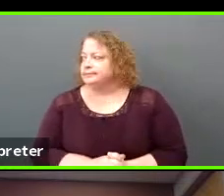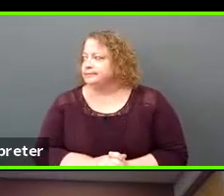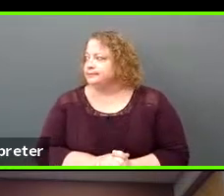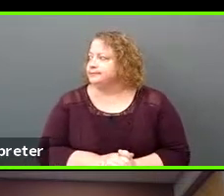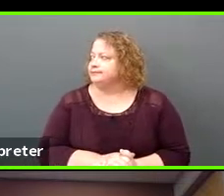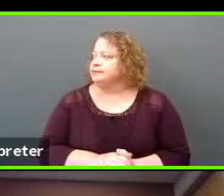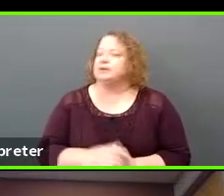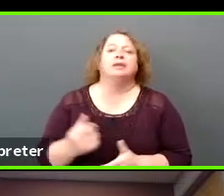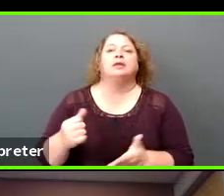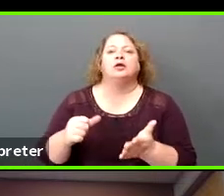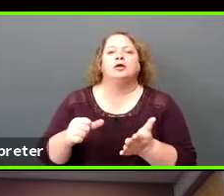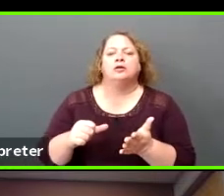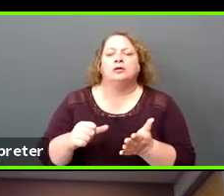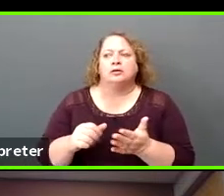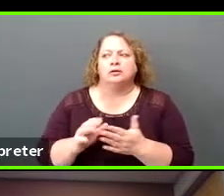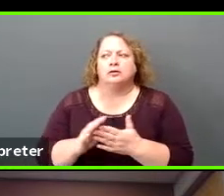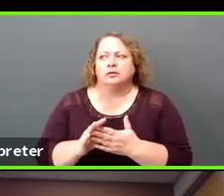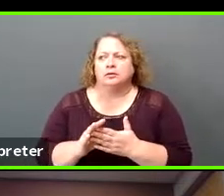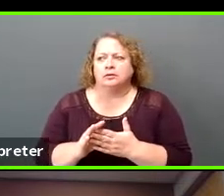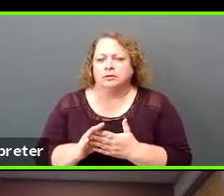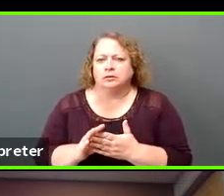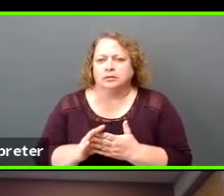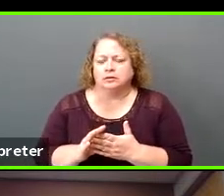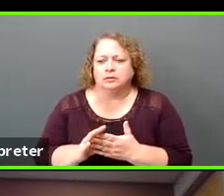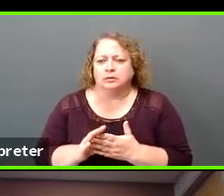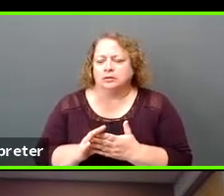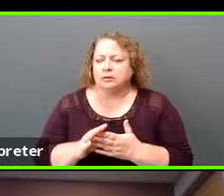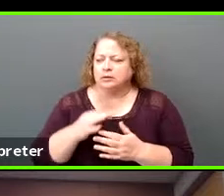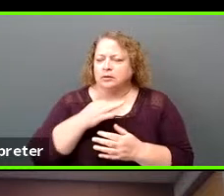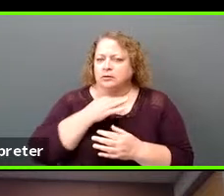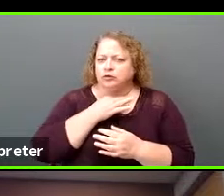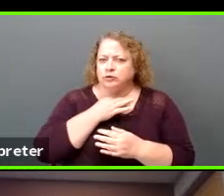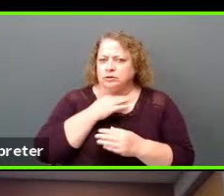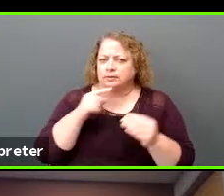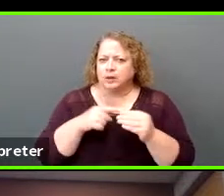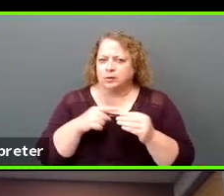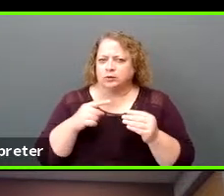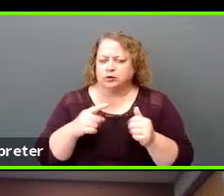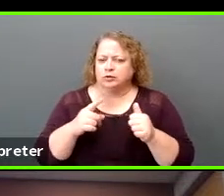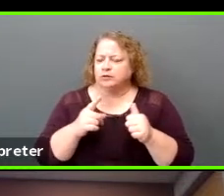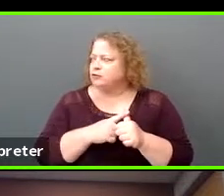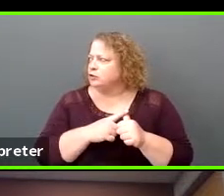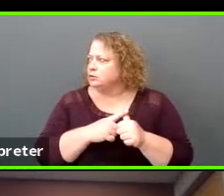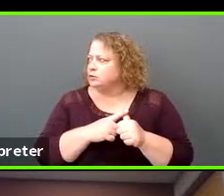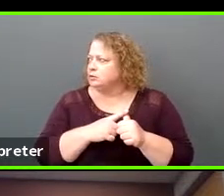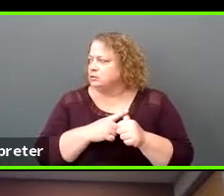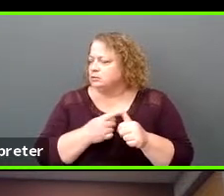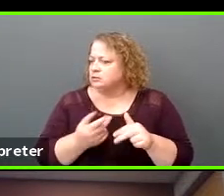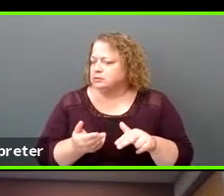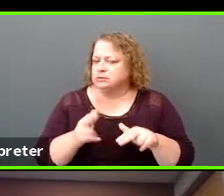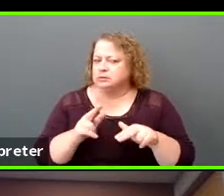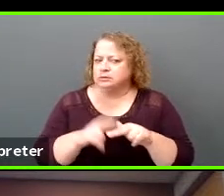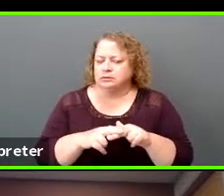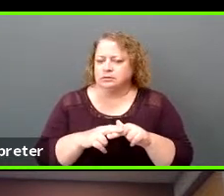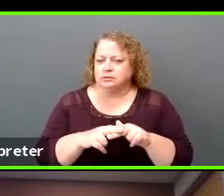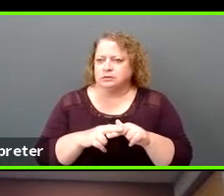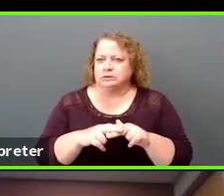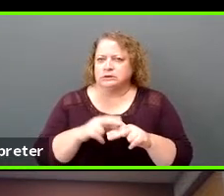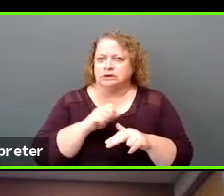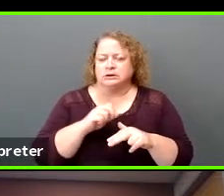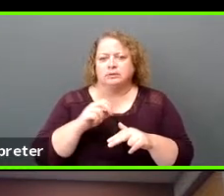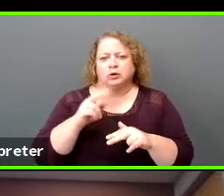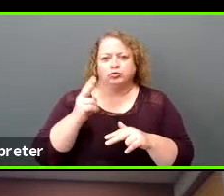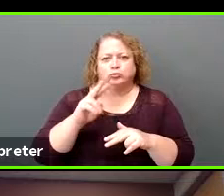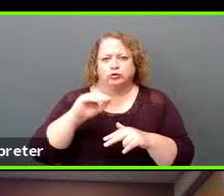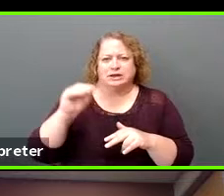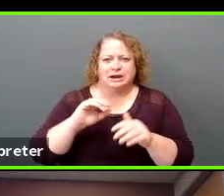And then on page 16, this was the inclusivity of members of the school communities. I was just curious about the first measurement, the increasing diversity by 2%